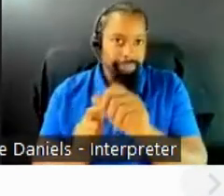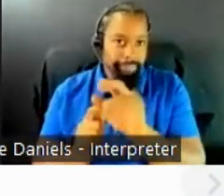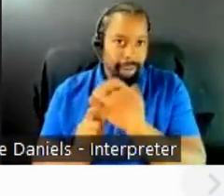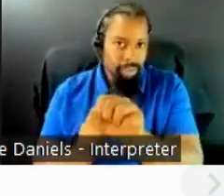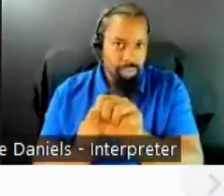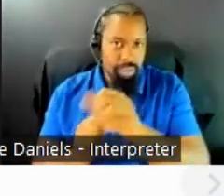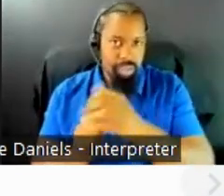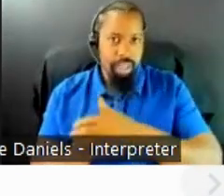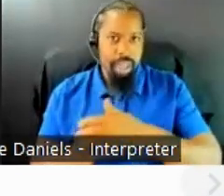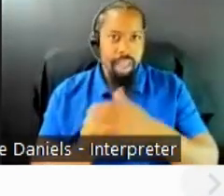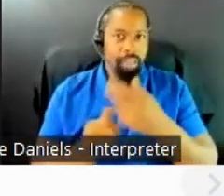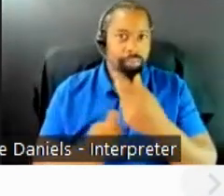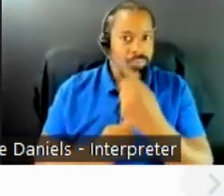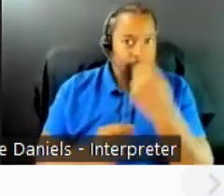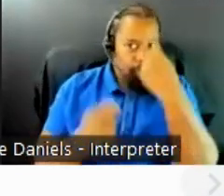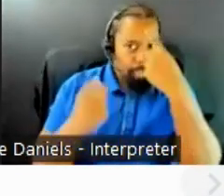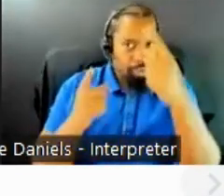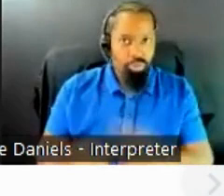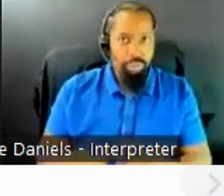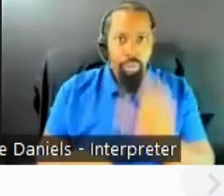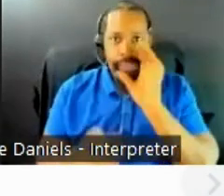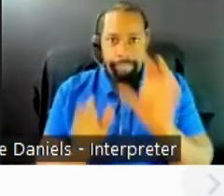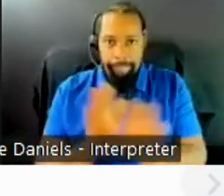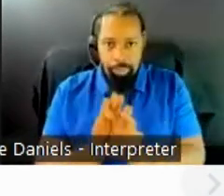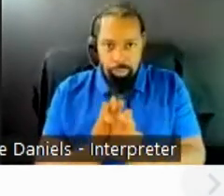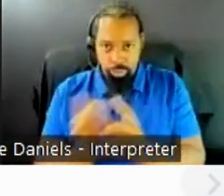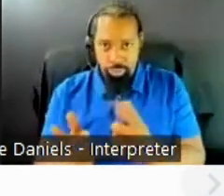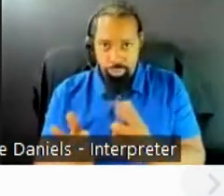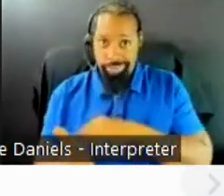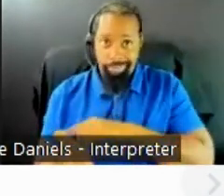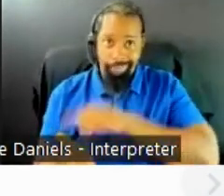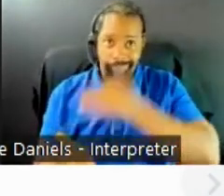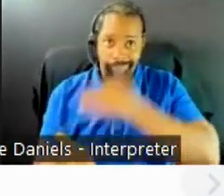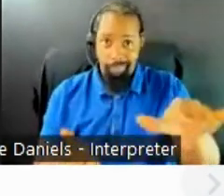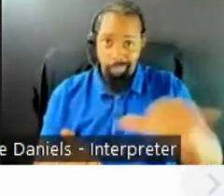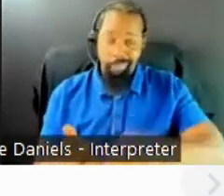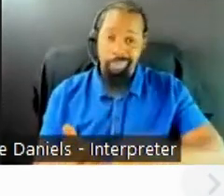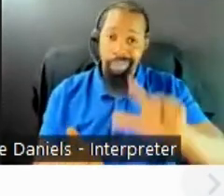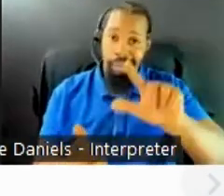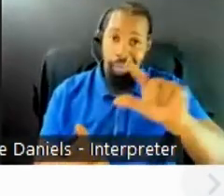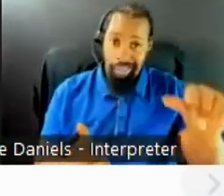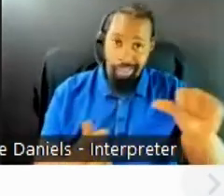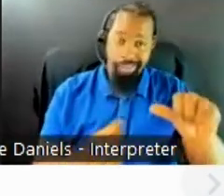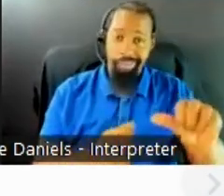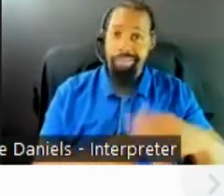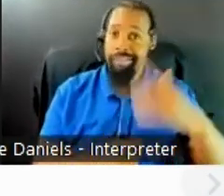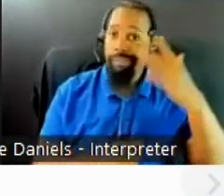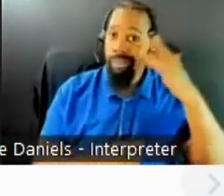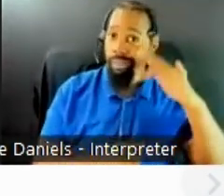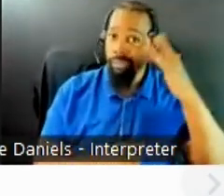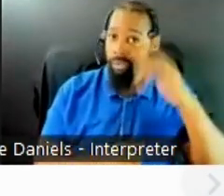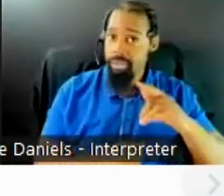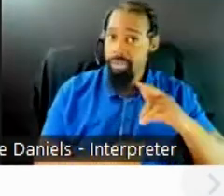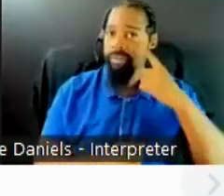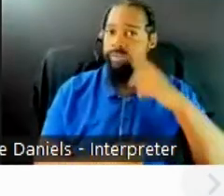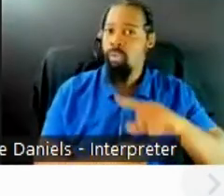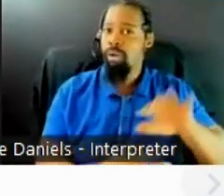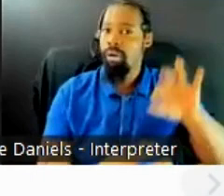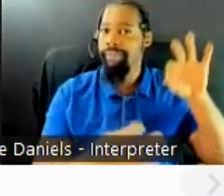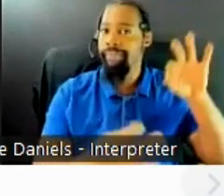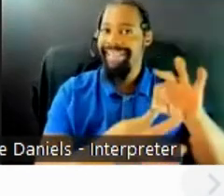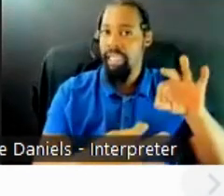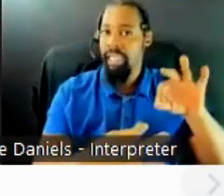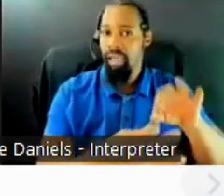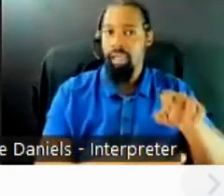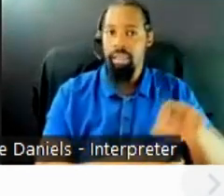flew especially to LA to do her fitting. Wow. That's a lot. How tell the students,